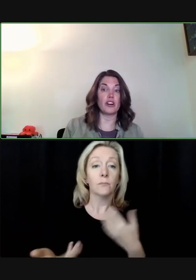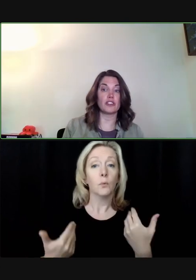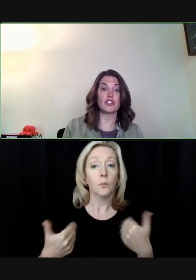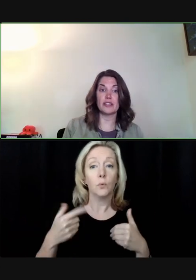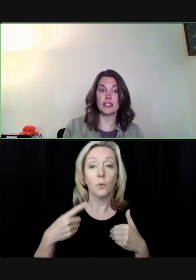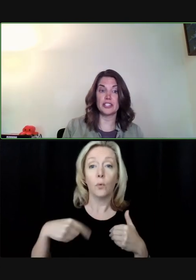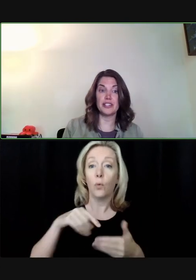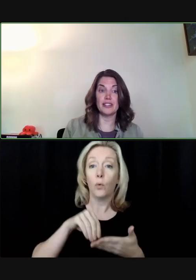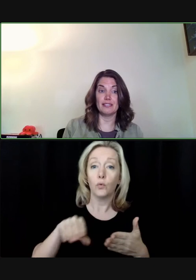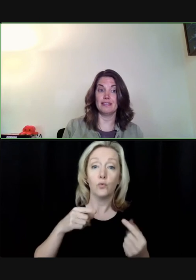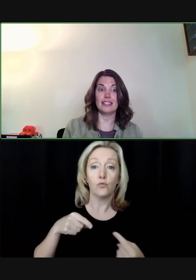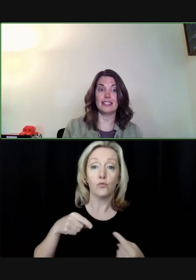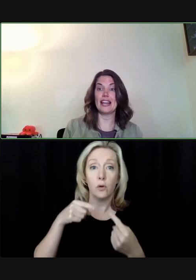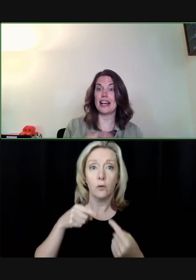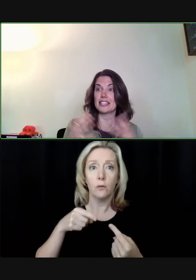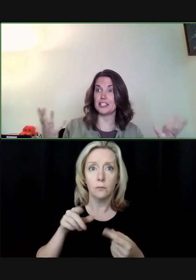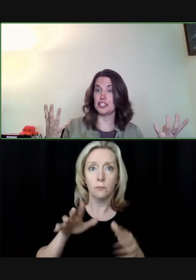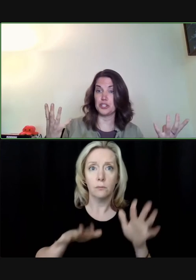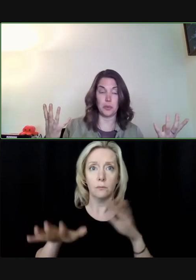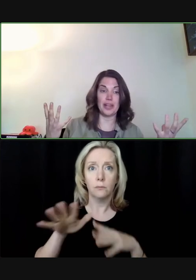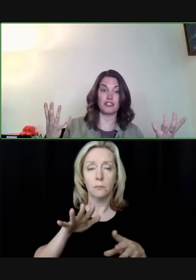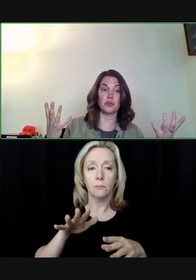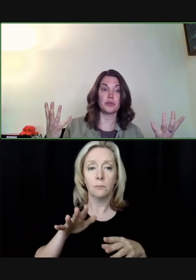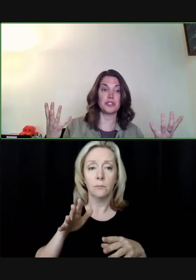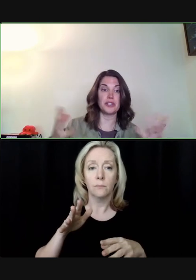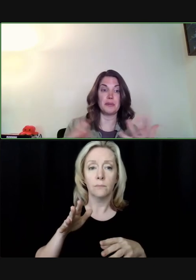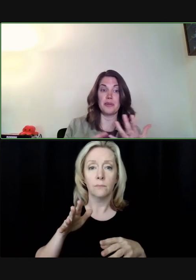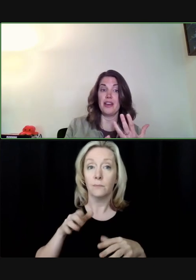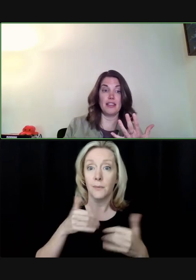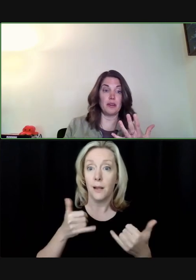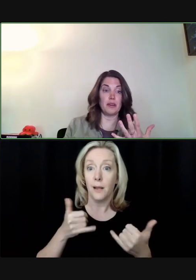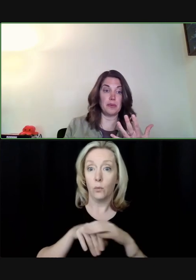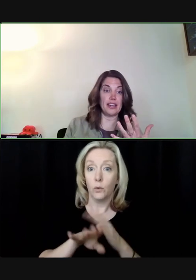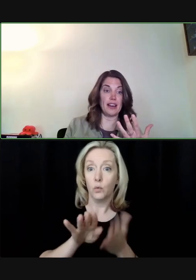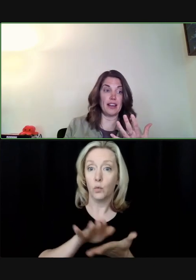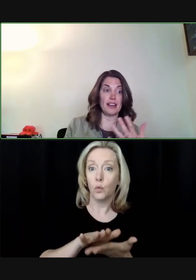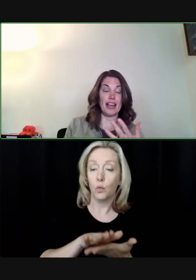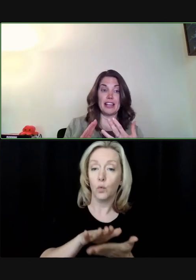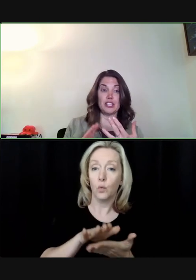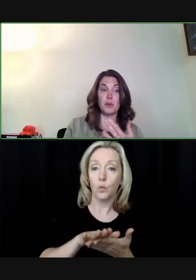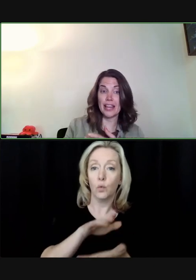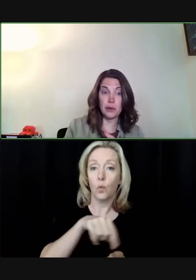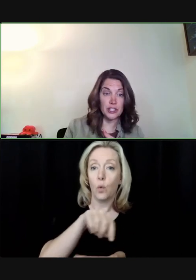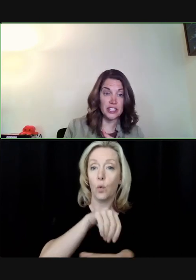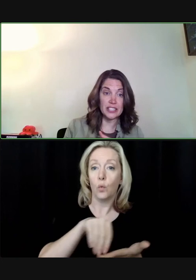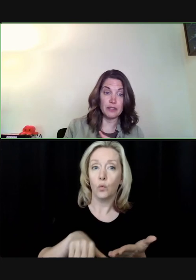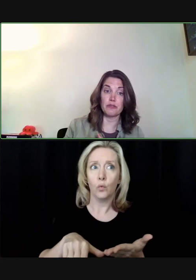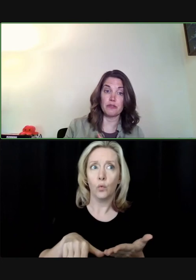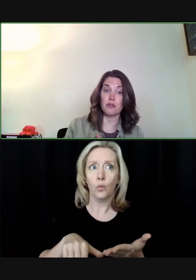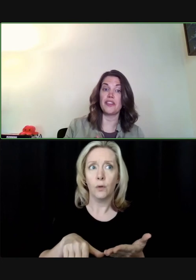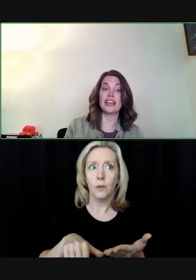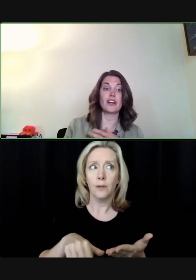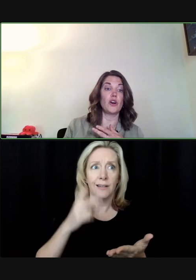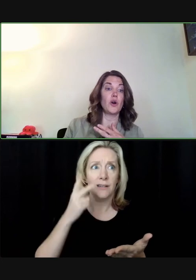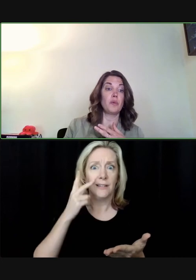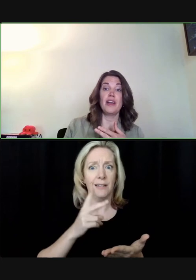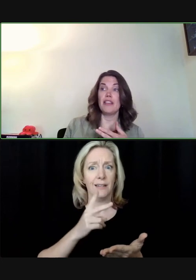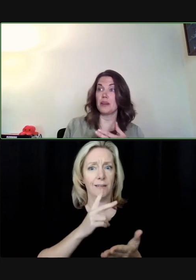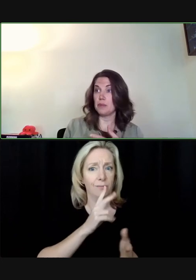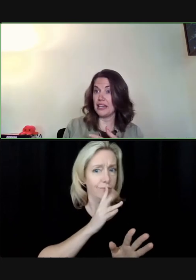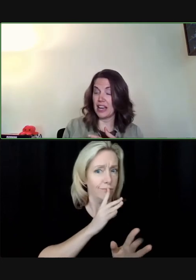children are struggling to get access. When we enter a school system, they might be getting a spoken language that's different from what they